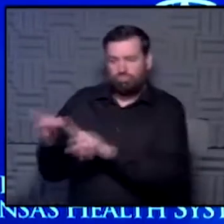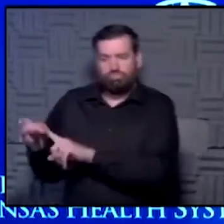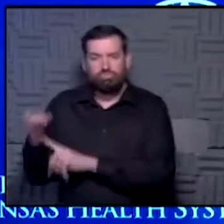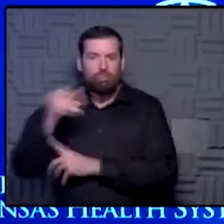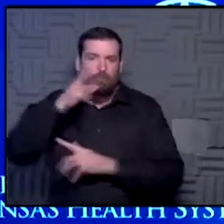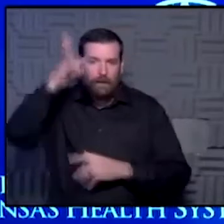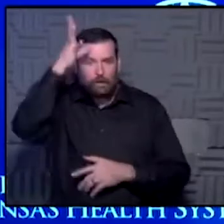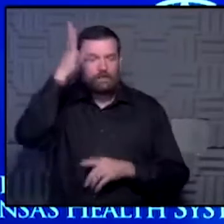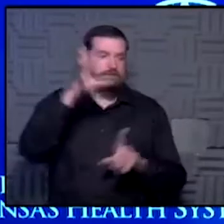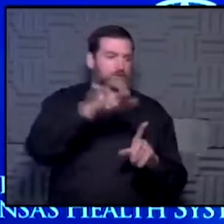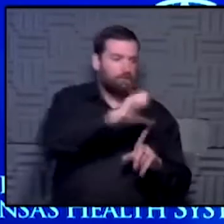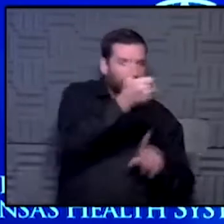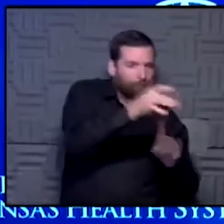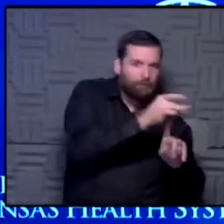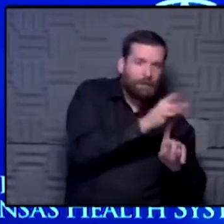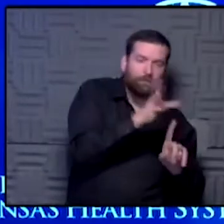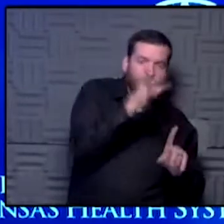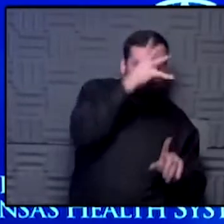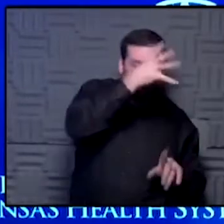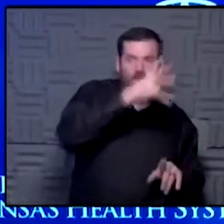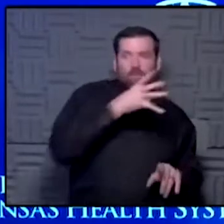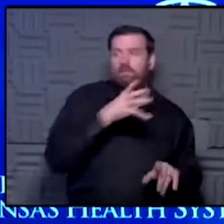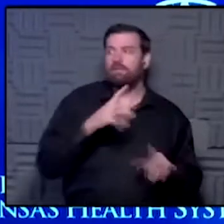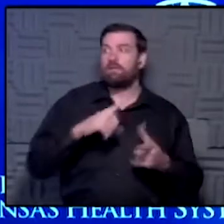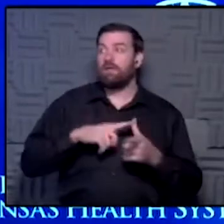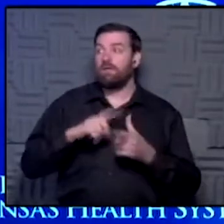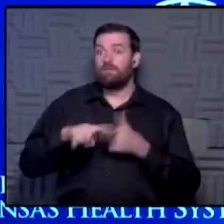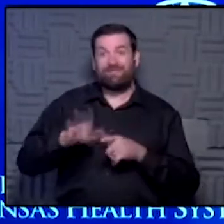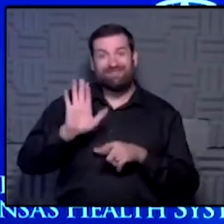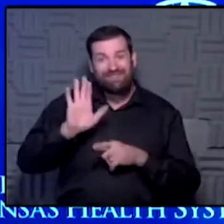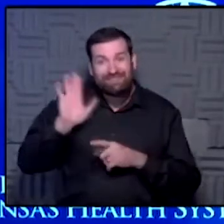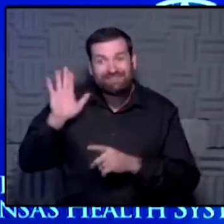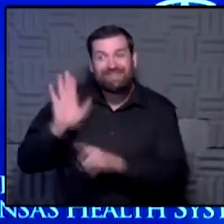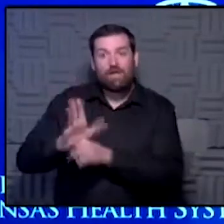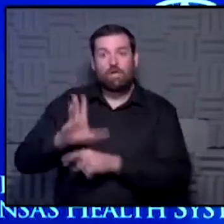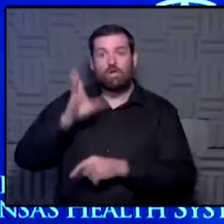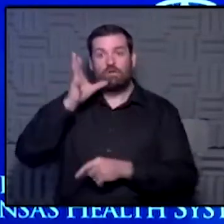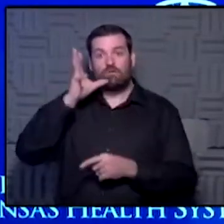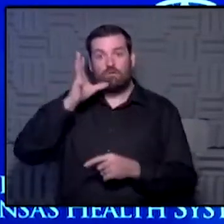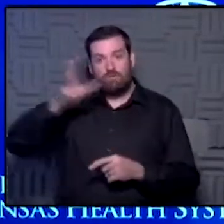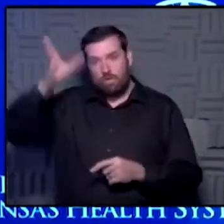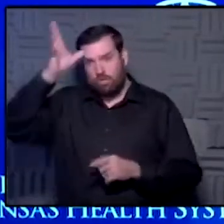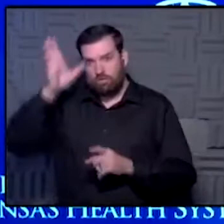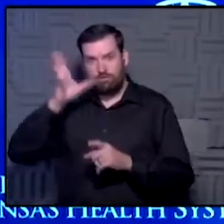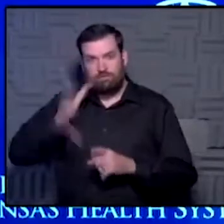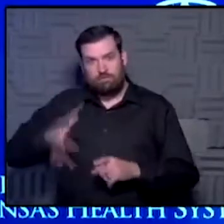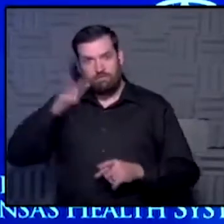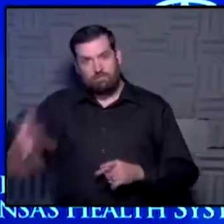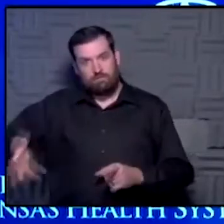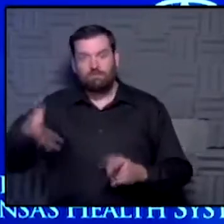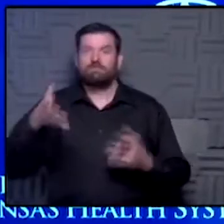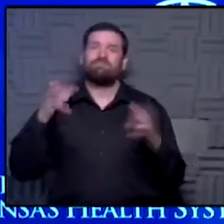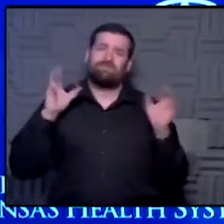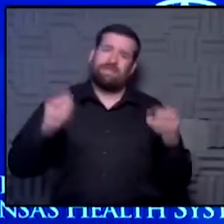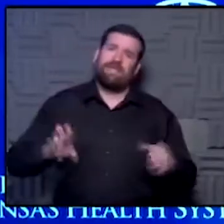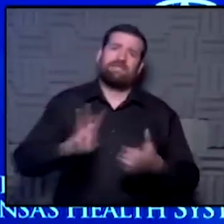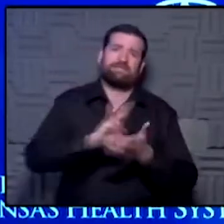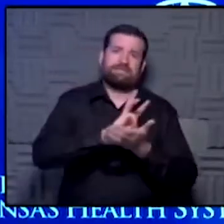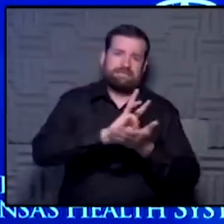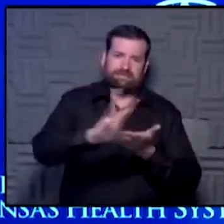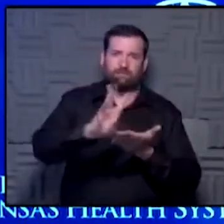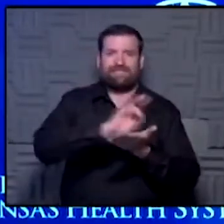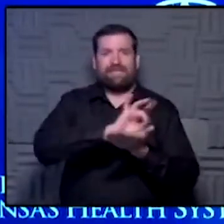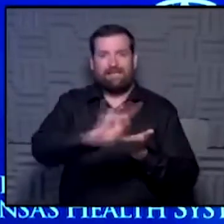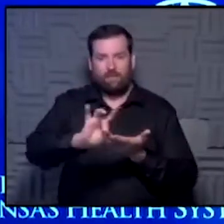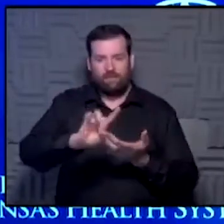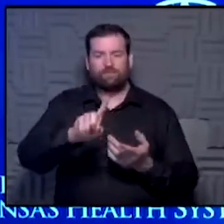to another parent or give it to their, then it gets to their parents, and that's when we start seeing the trouble. And that's going to take 6 to 8 weeks after we open